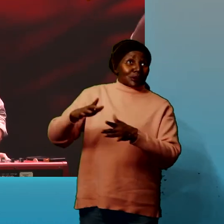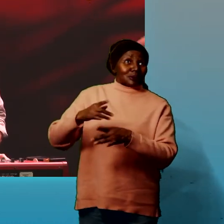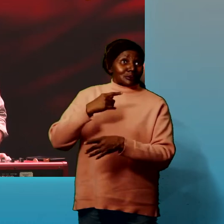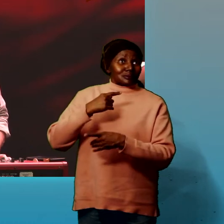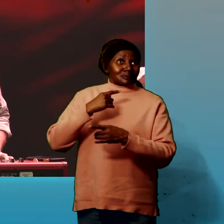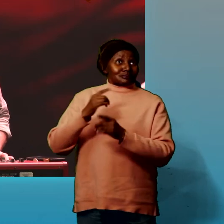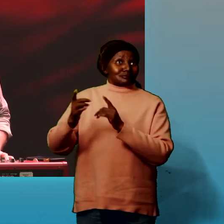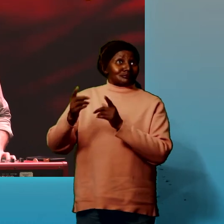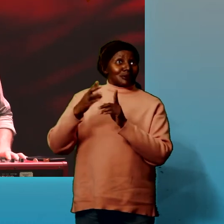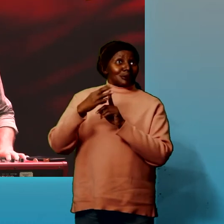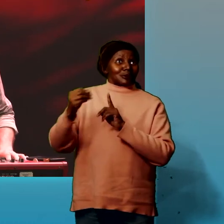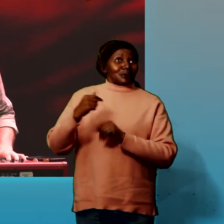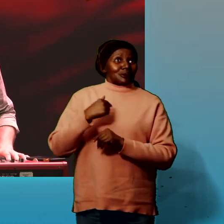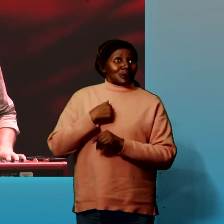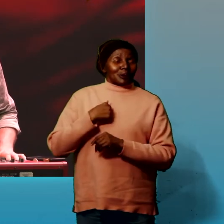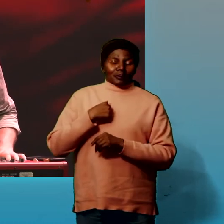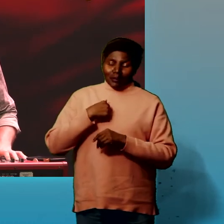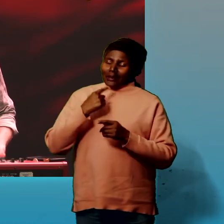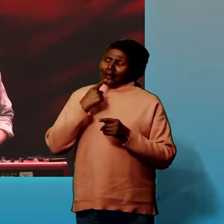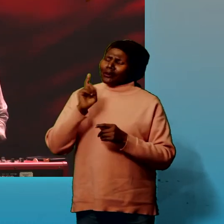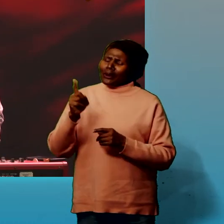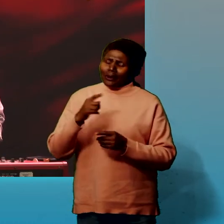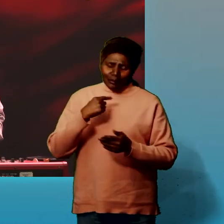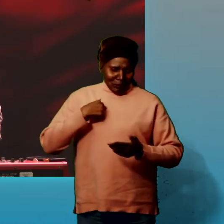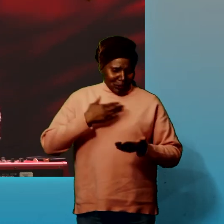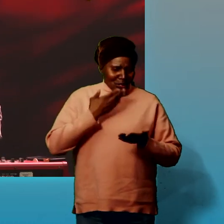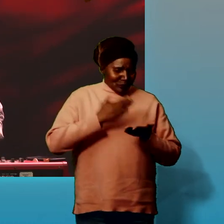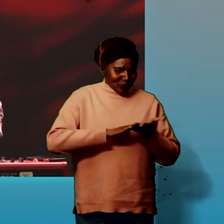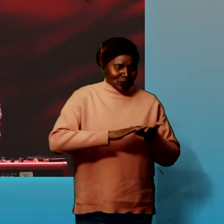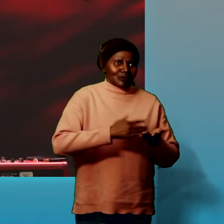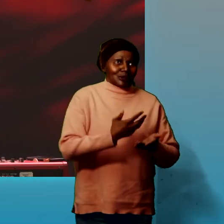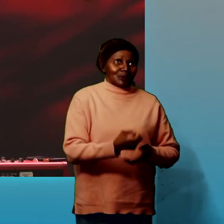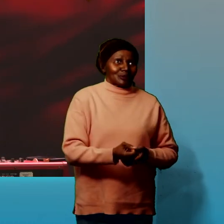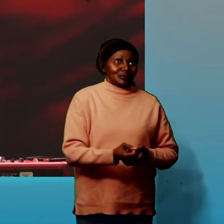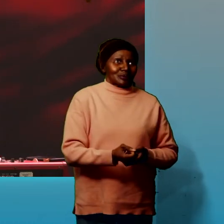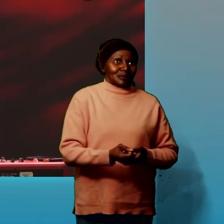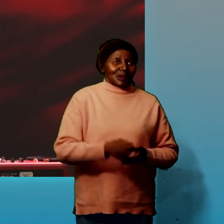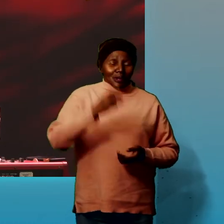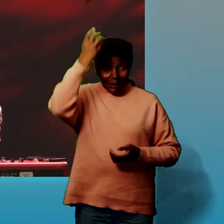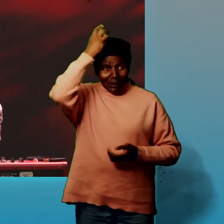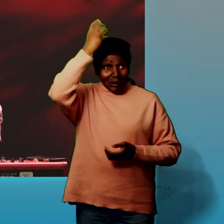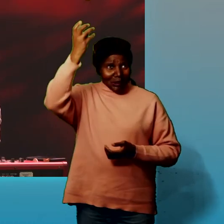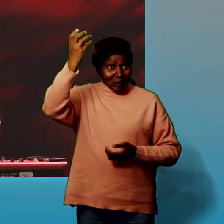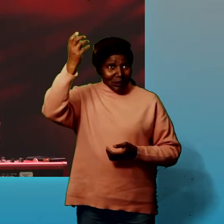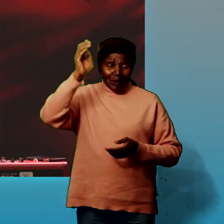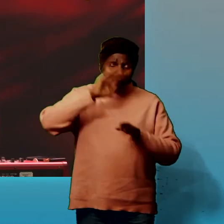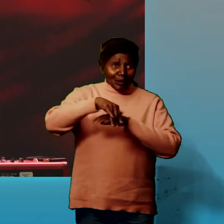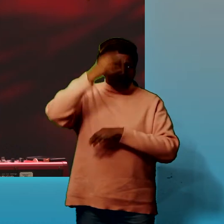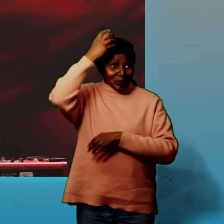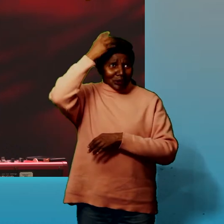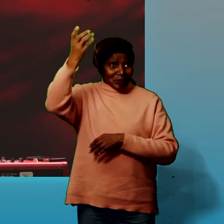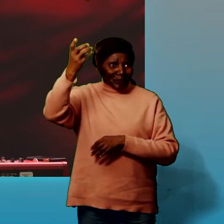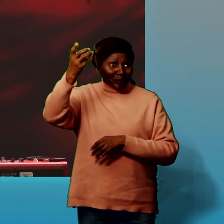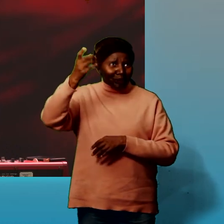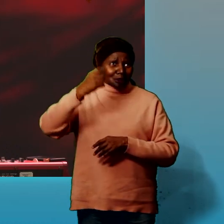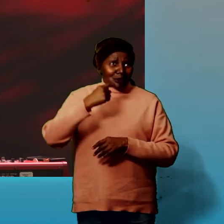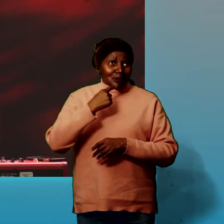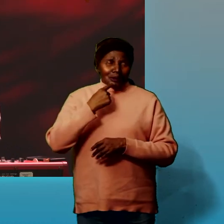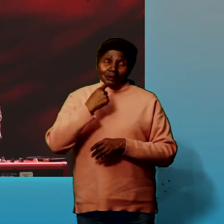spoken, I am forgiven. The King of Kings calls